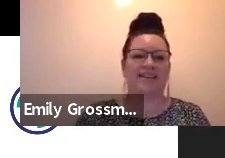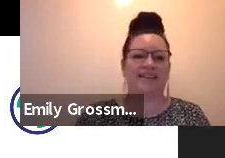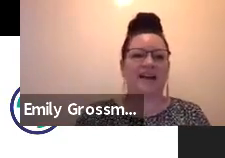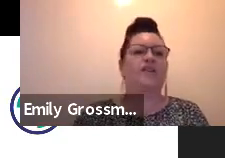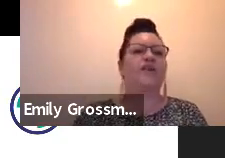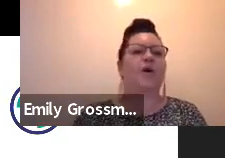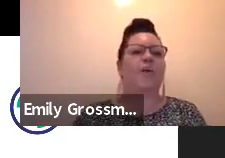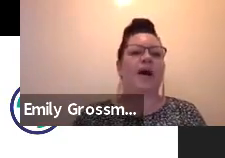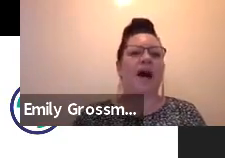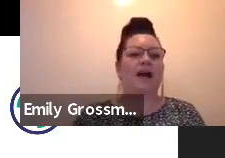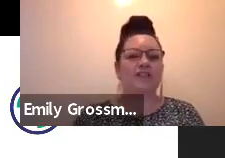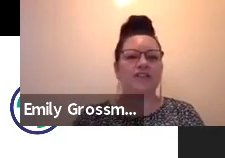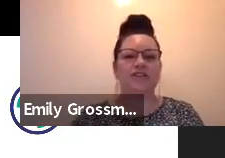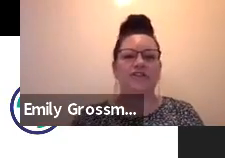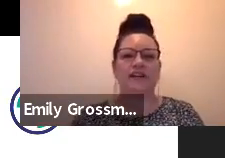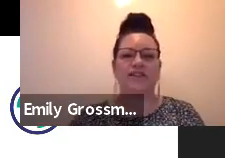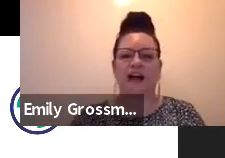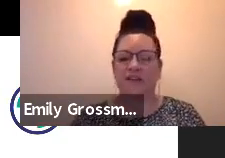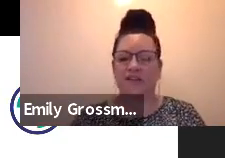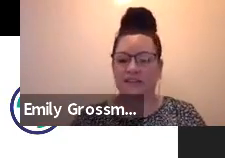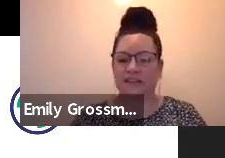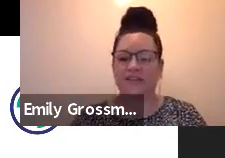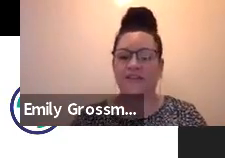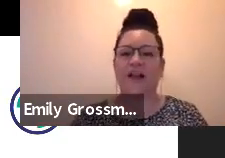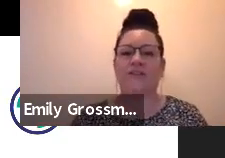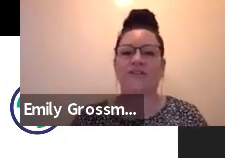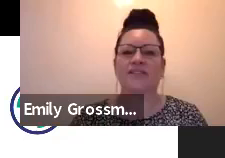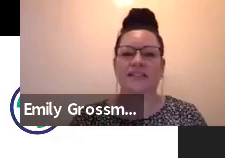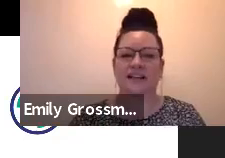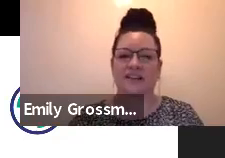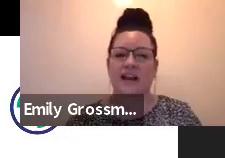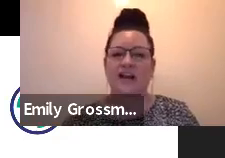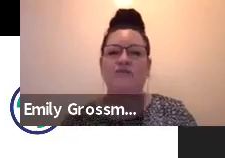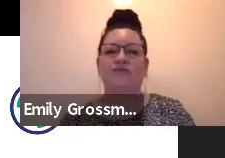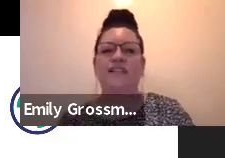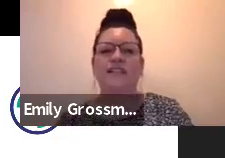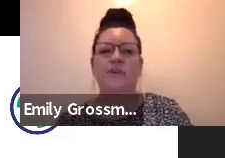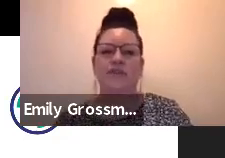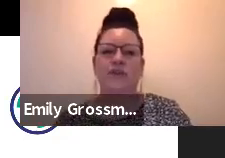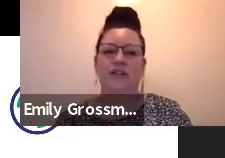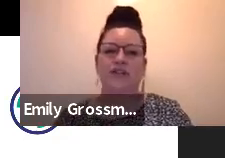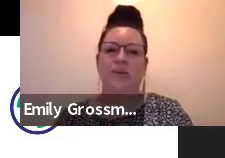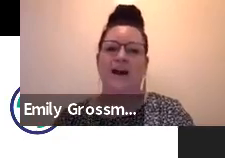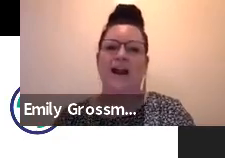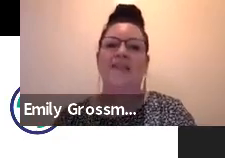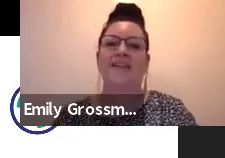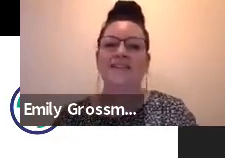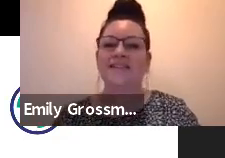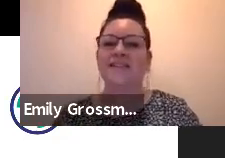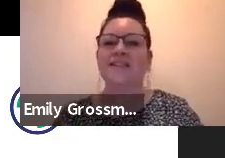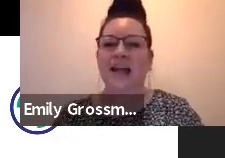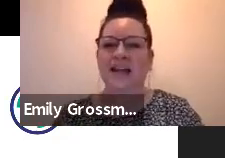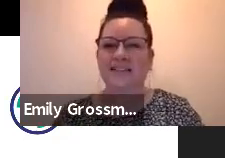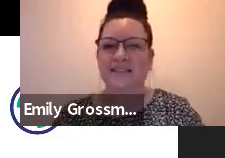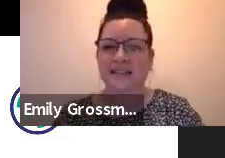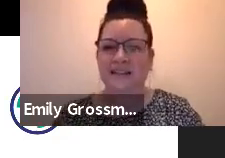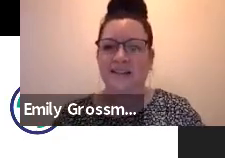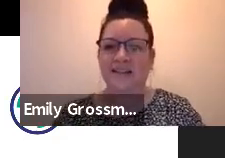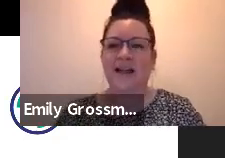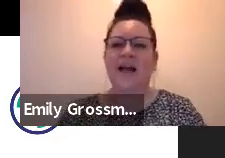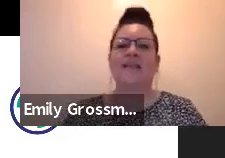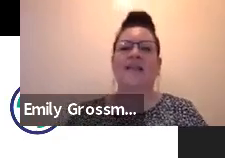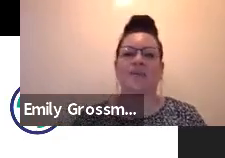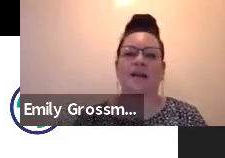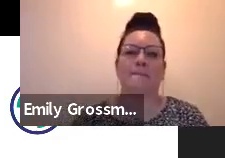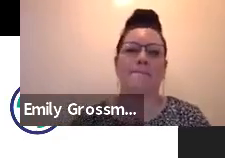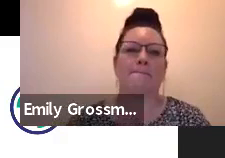Okay, so under distress tolerance, there's another skill that I really want to talk to you about. And this is the last